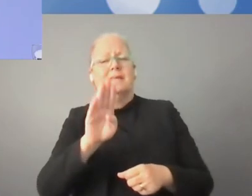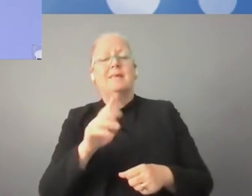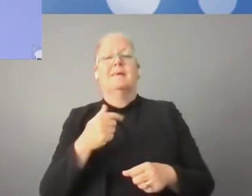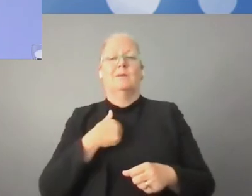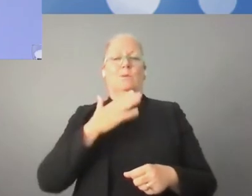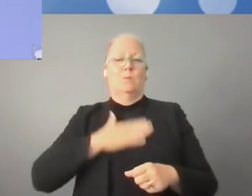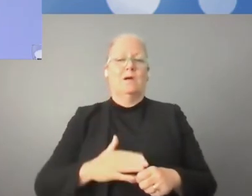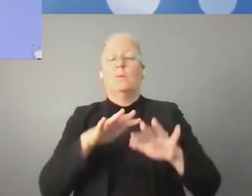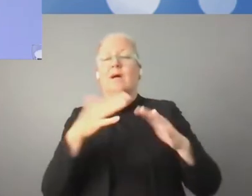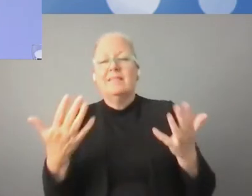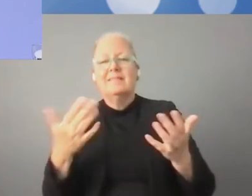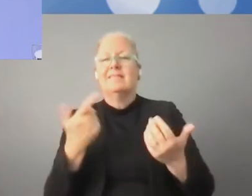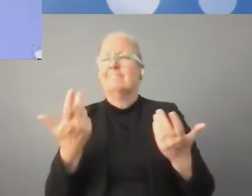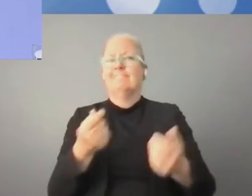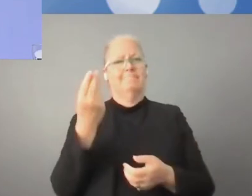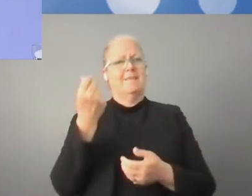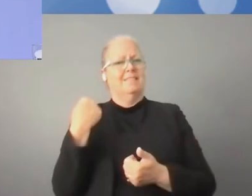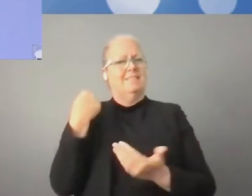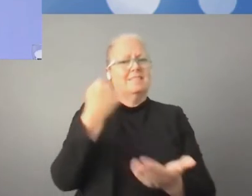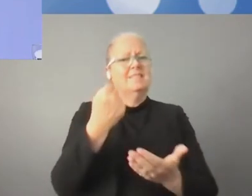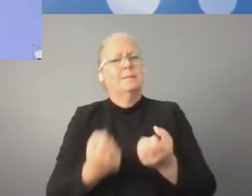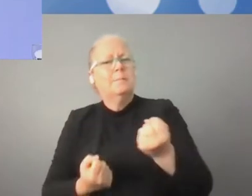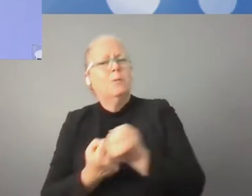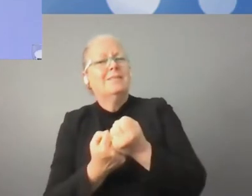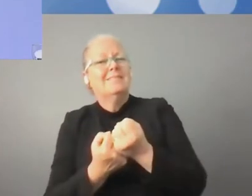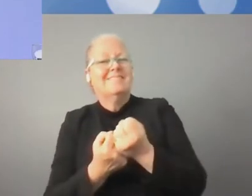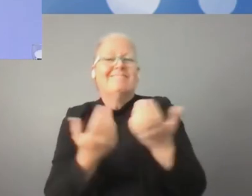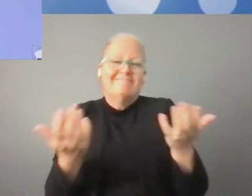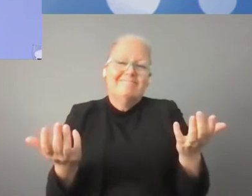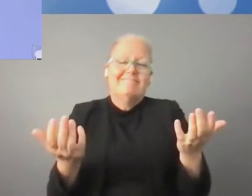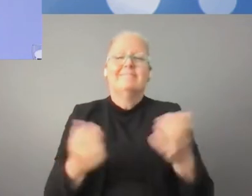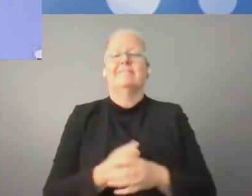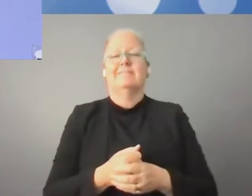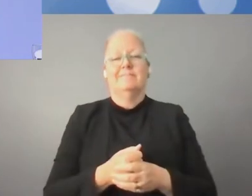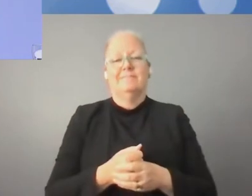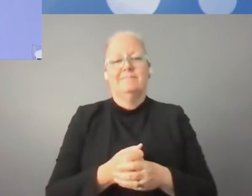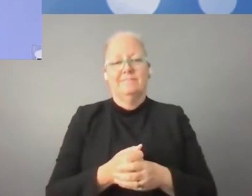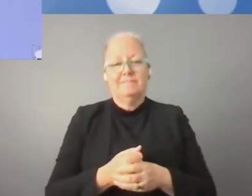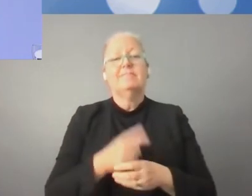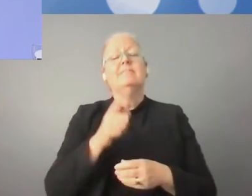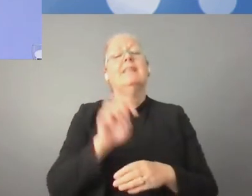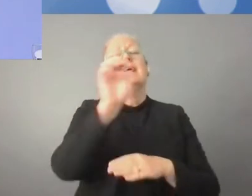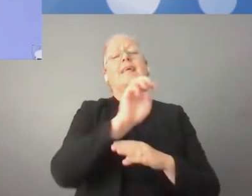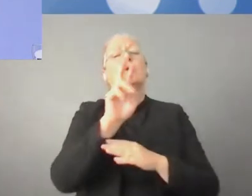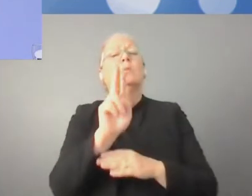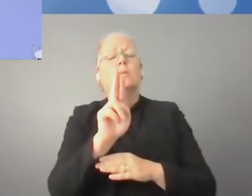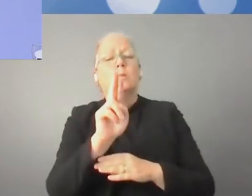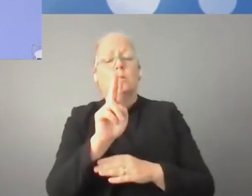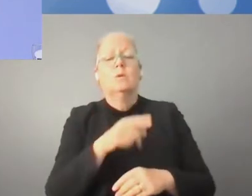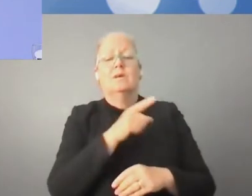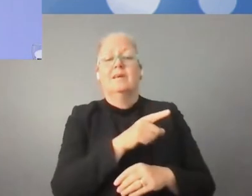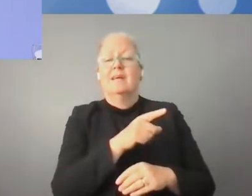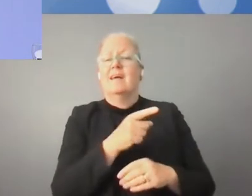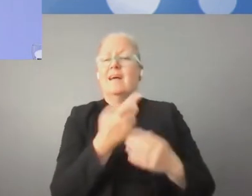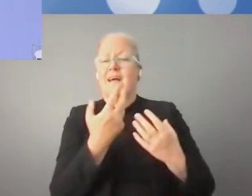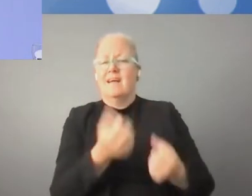um you know see refer to the european union who has started and i have here uh